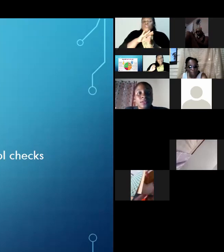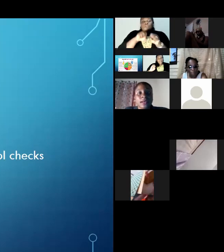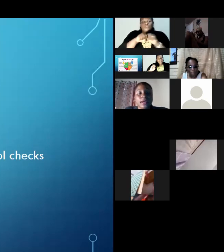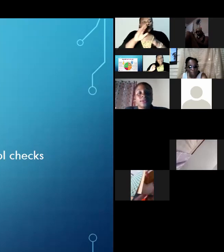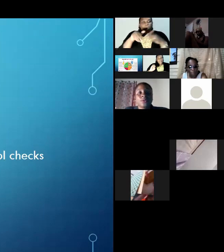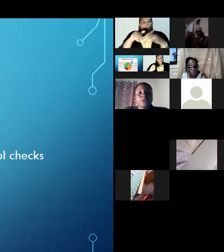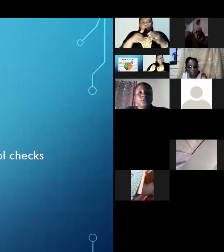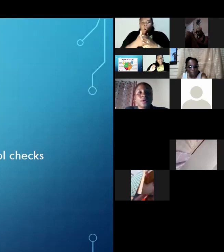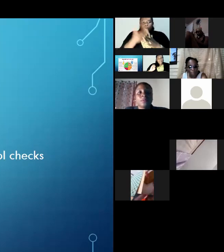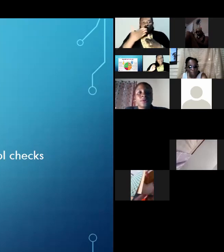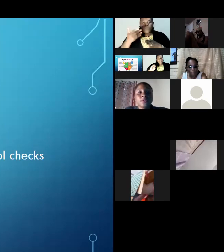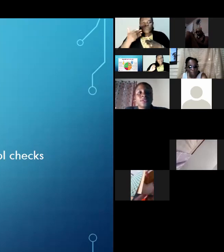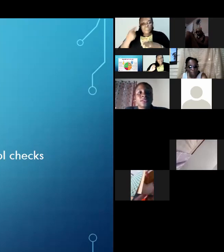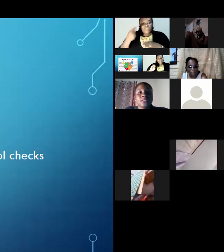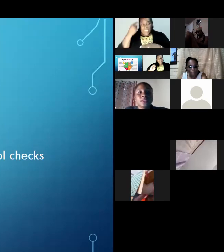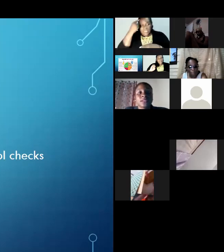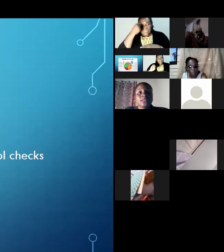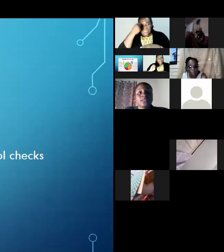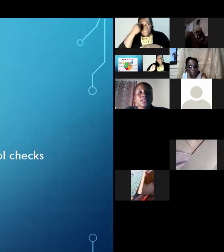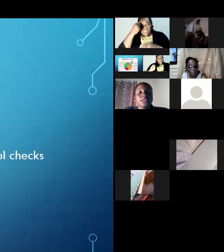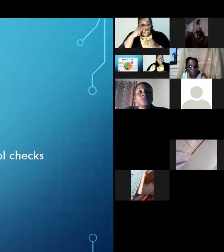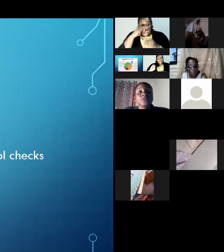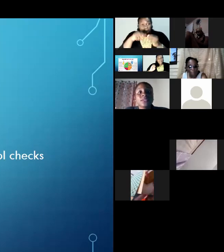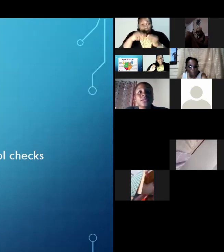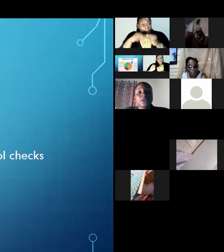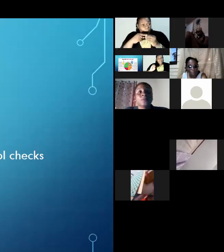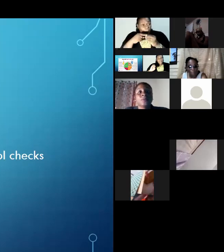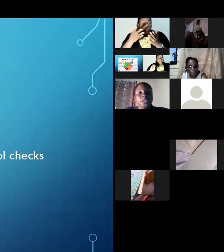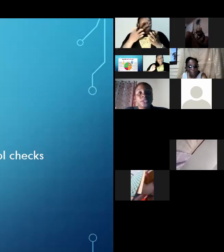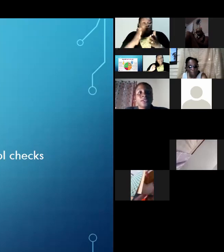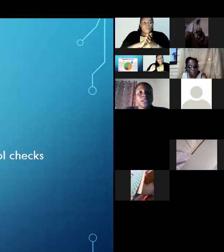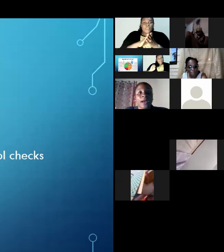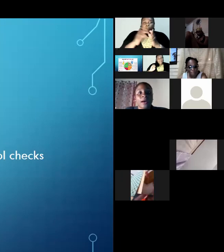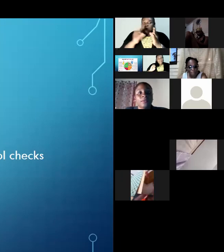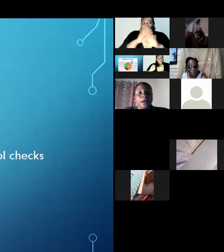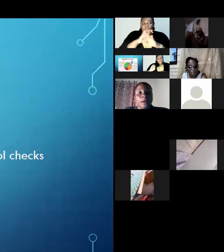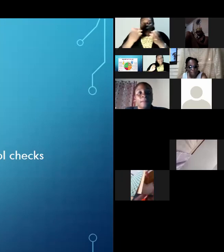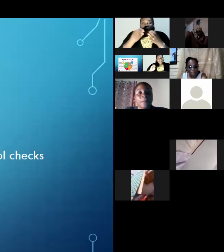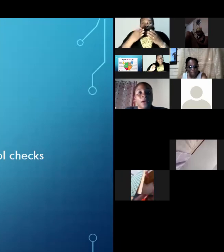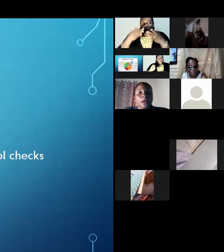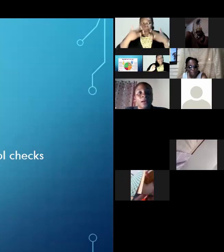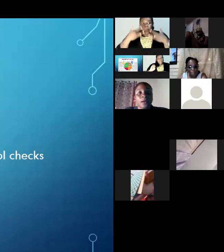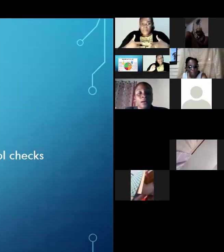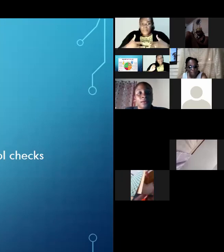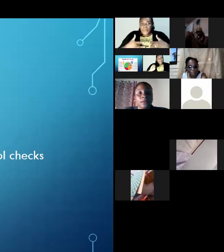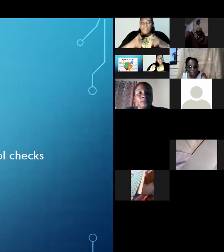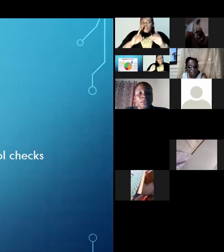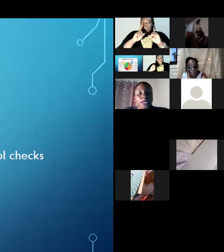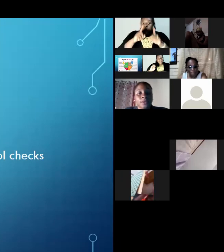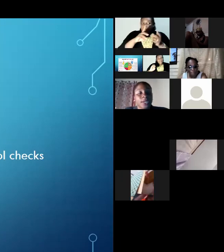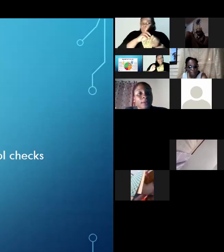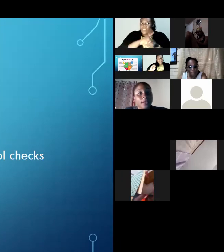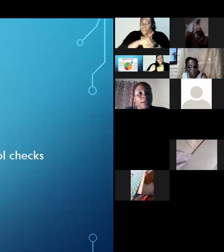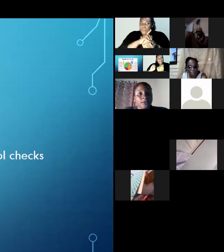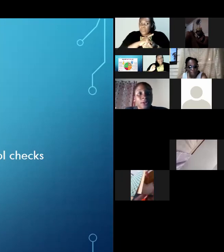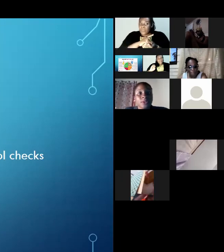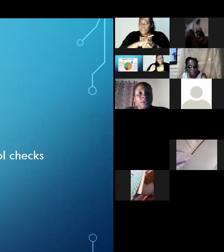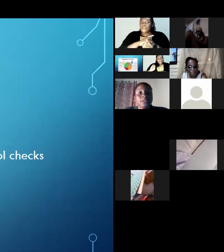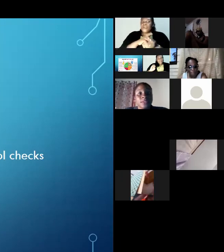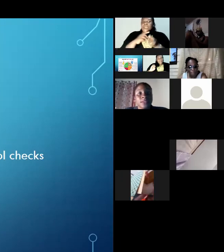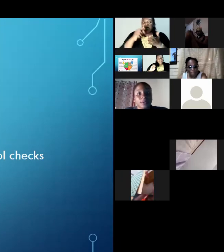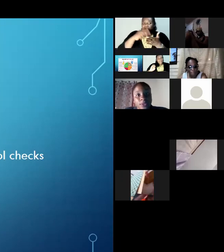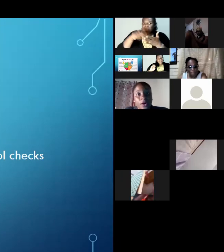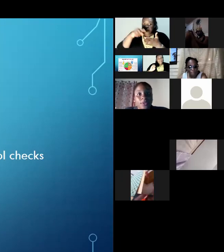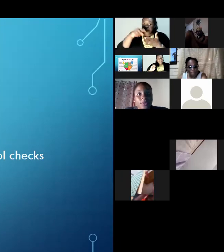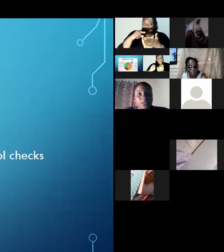considered. And so if a person is looking to decrease their depression, they should really go and have a checkup by their doctor and sit down